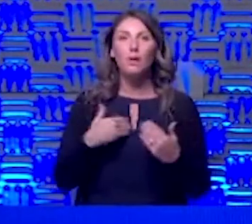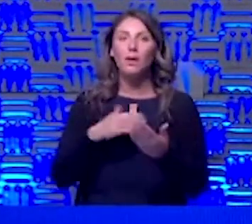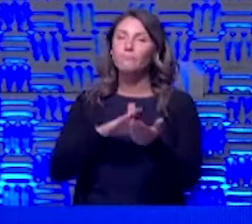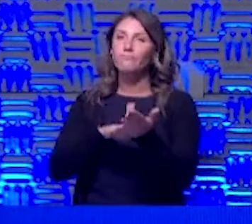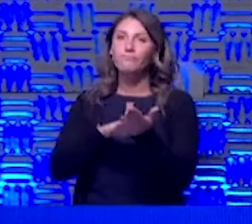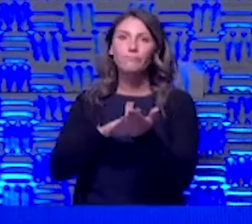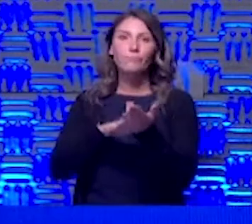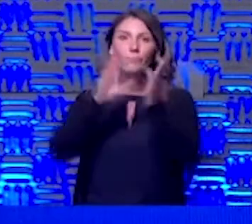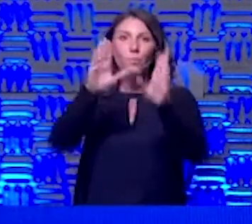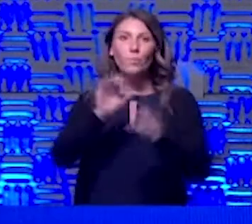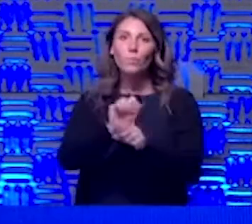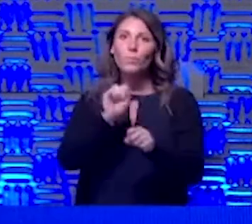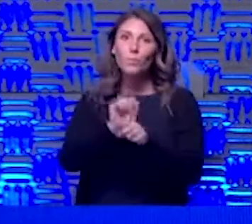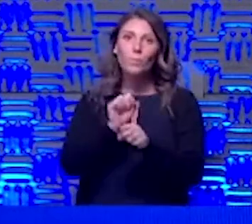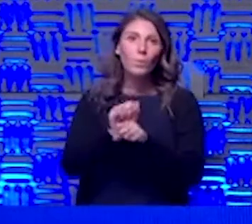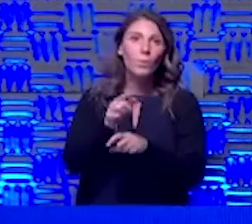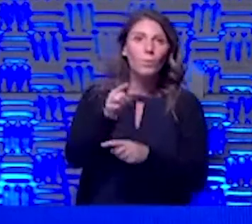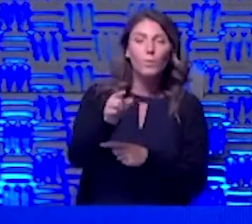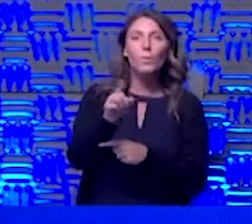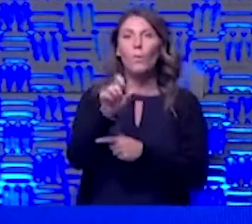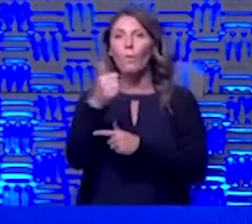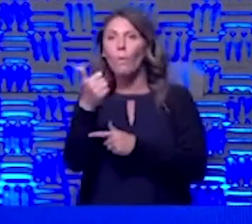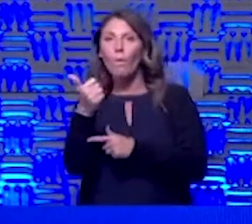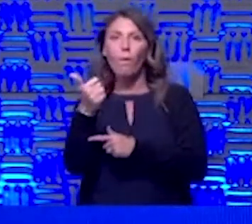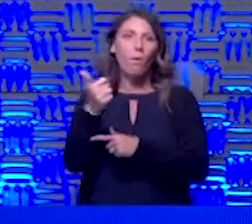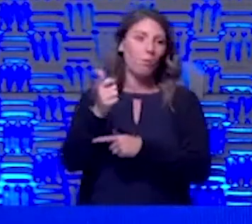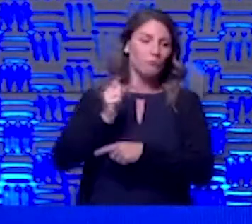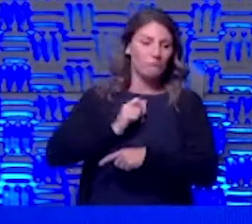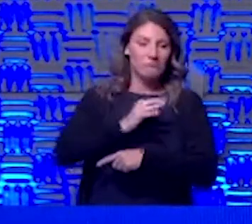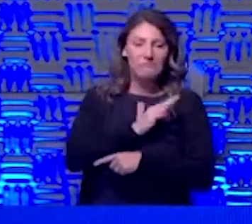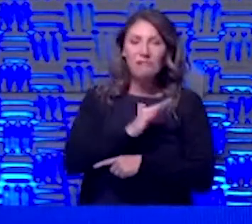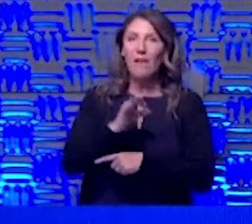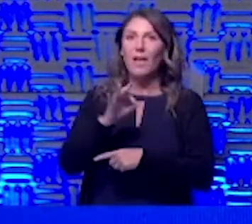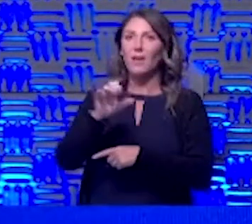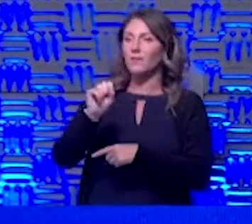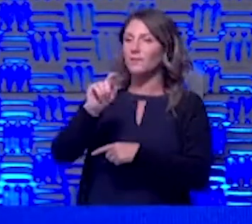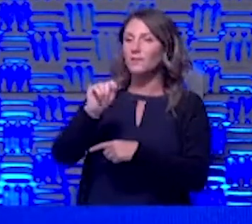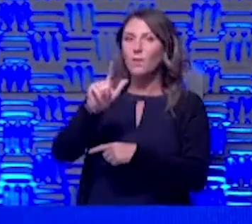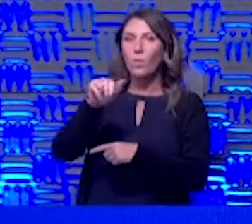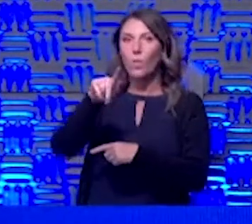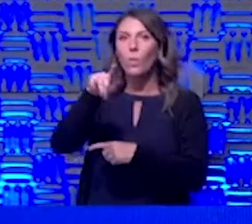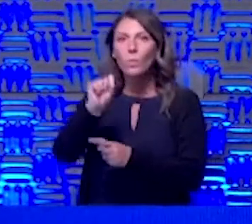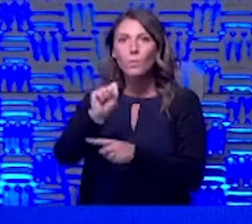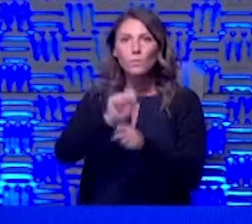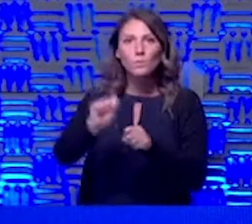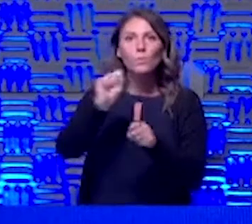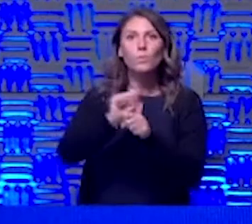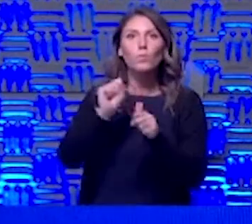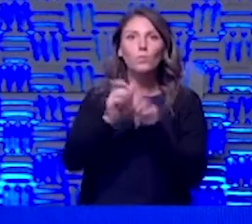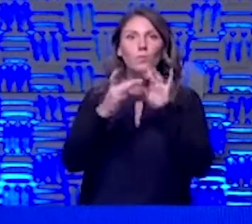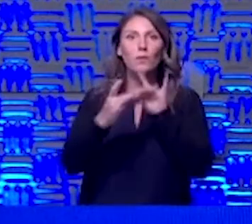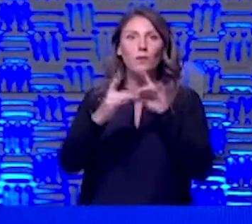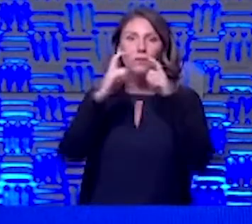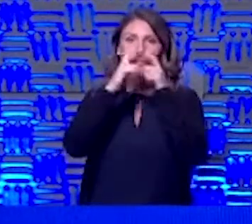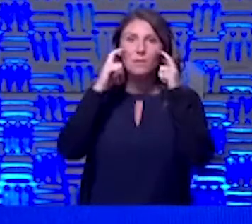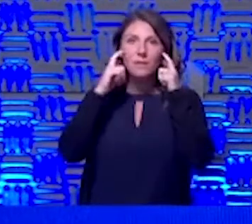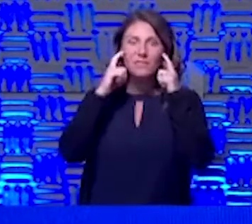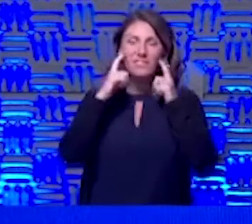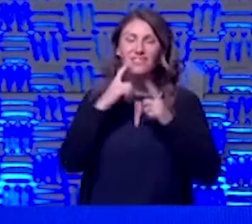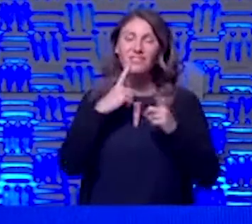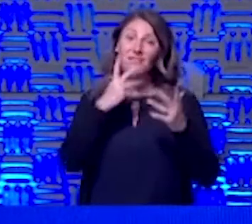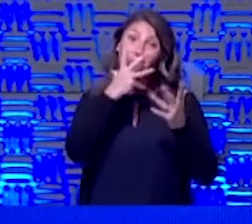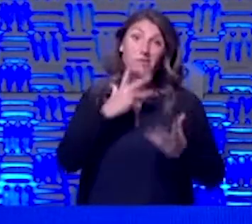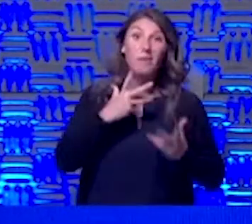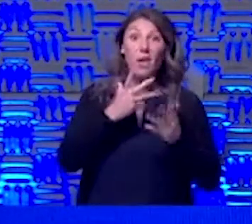applaud the great work that you and others and Luke's have done out in the community working on the face mask issue. It's just a shame it's become politicized